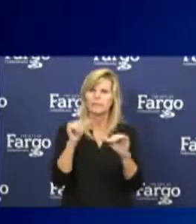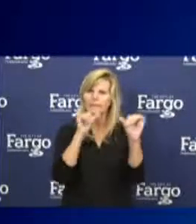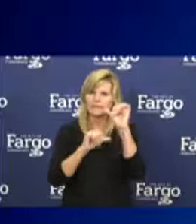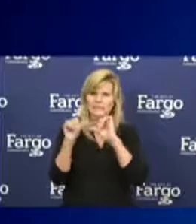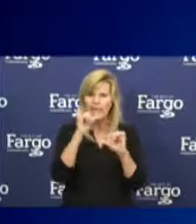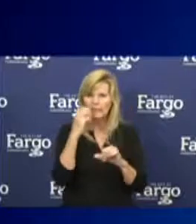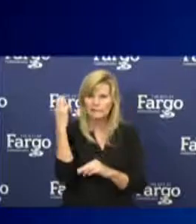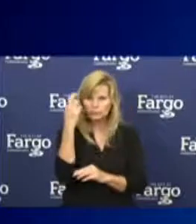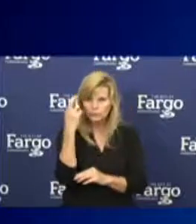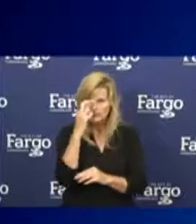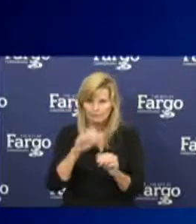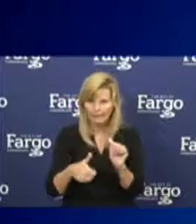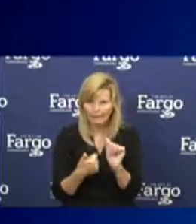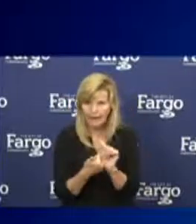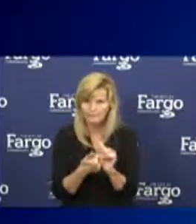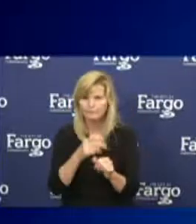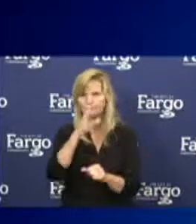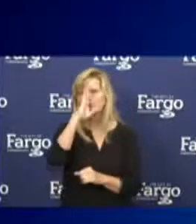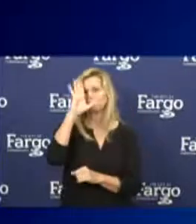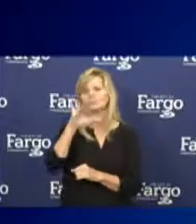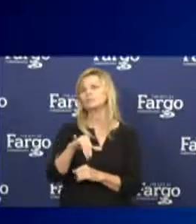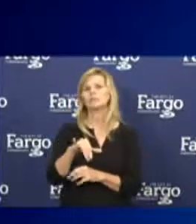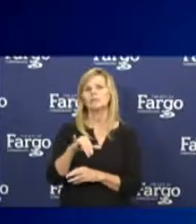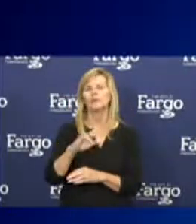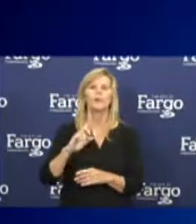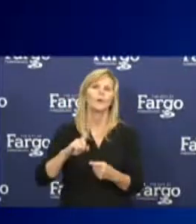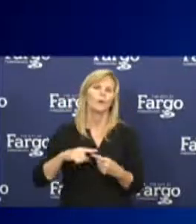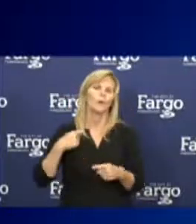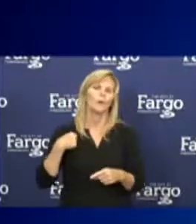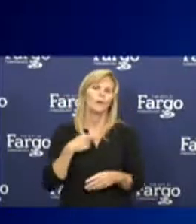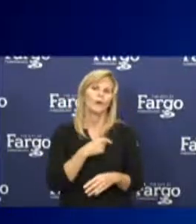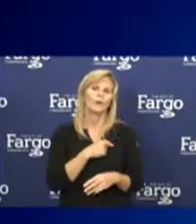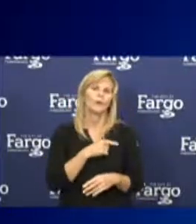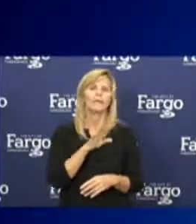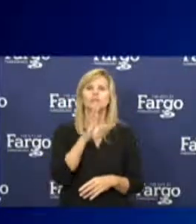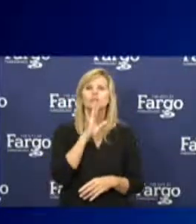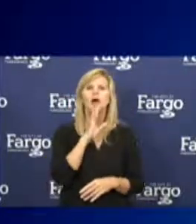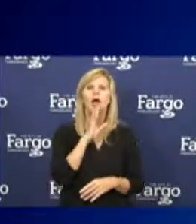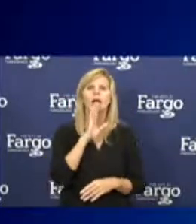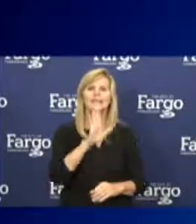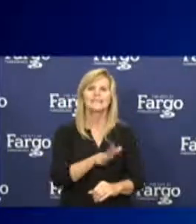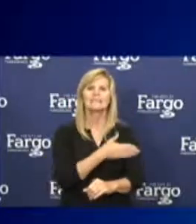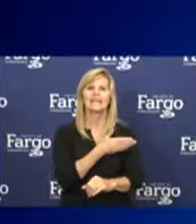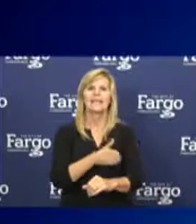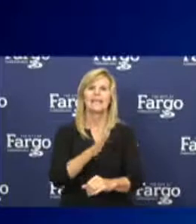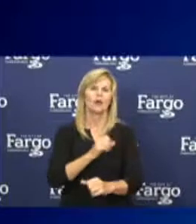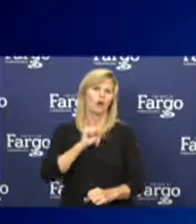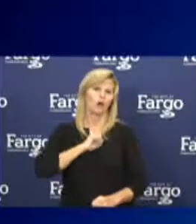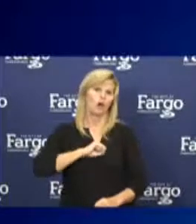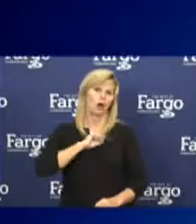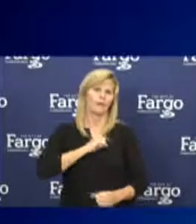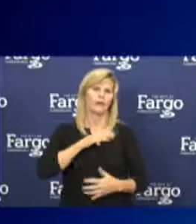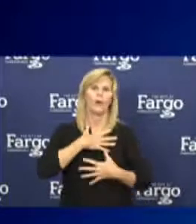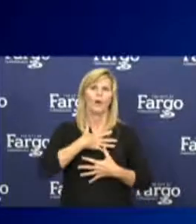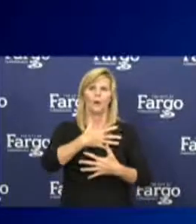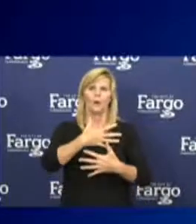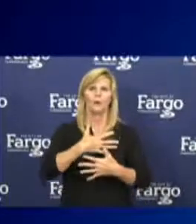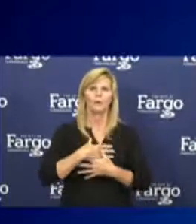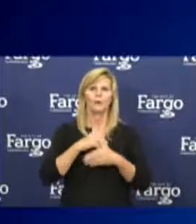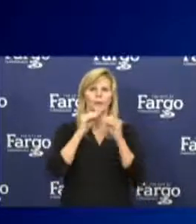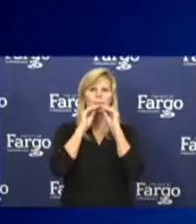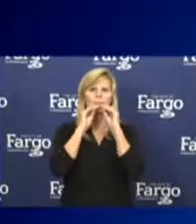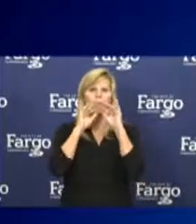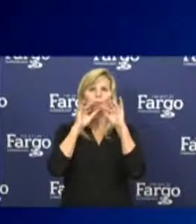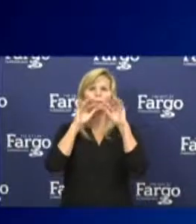is. Now, we know that when we talk, sing, cough, sneeze, breathe, we emit a variety